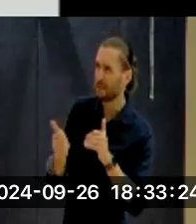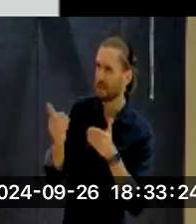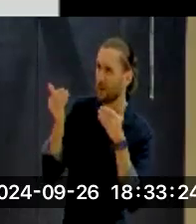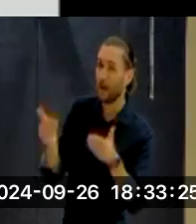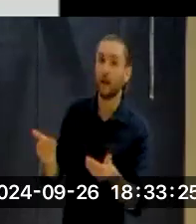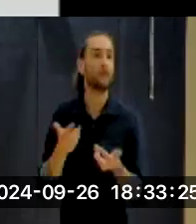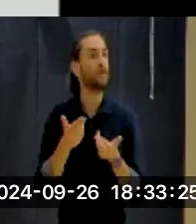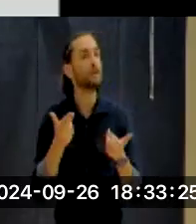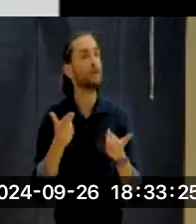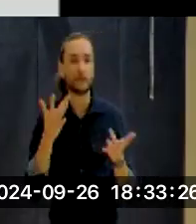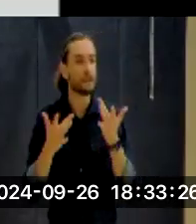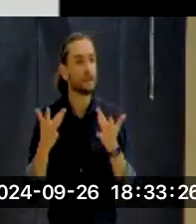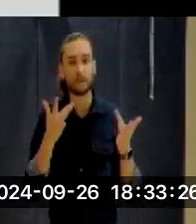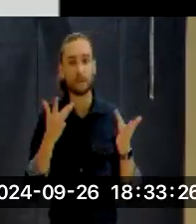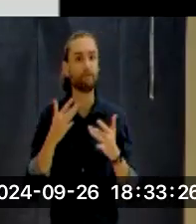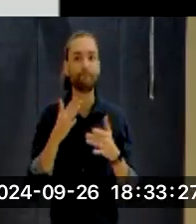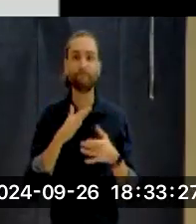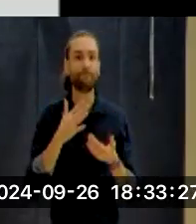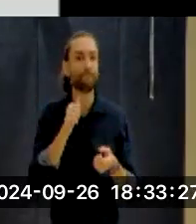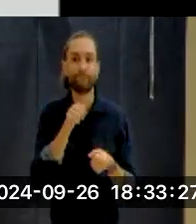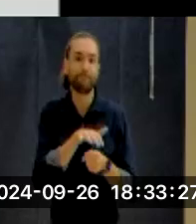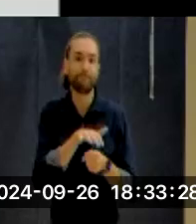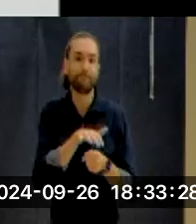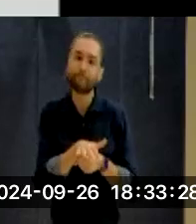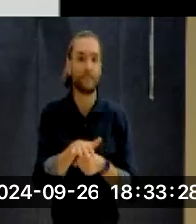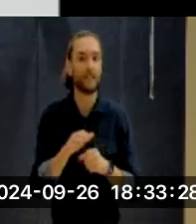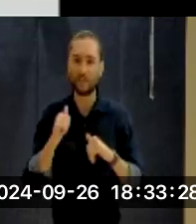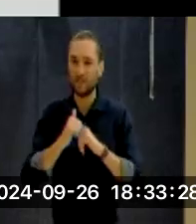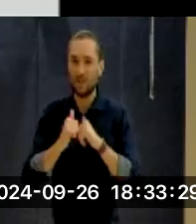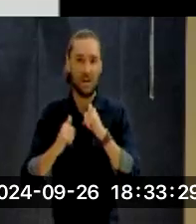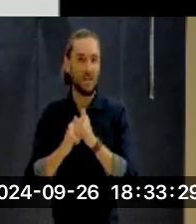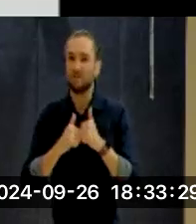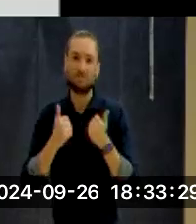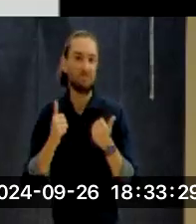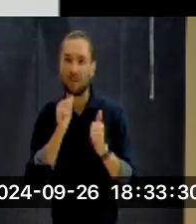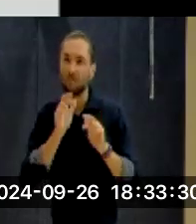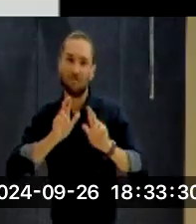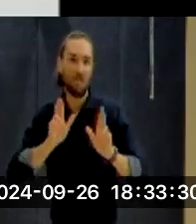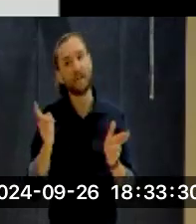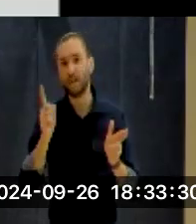aren't structured to be able to deal with developing the kind of comprehensive program we've sought.